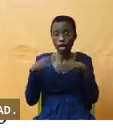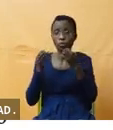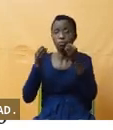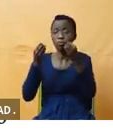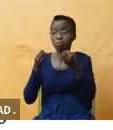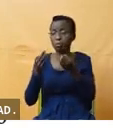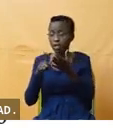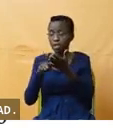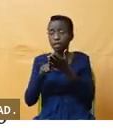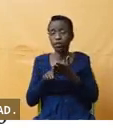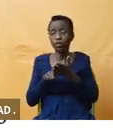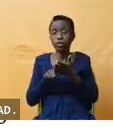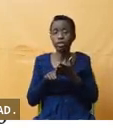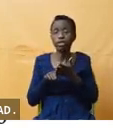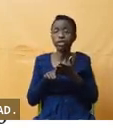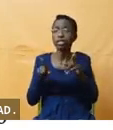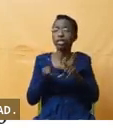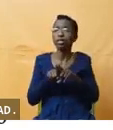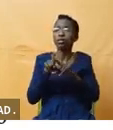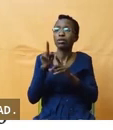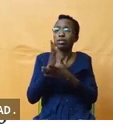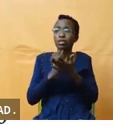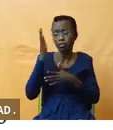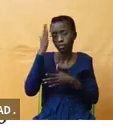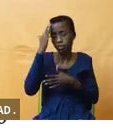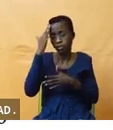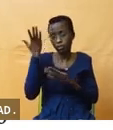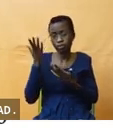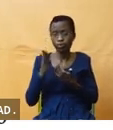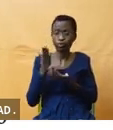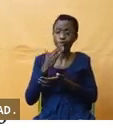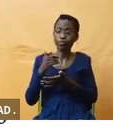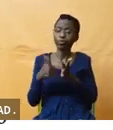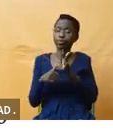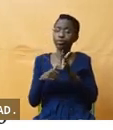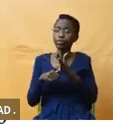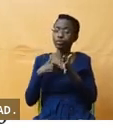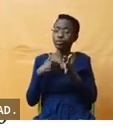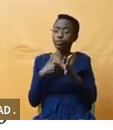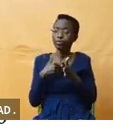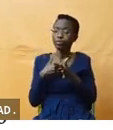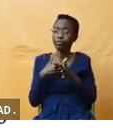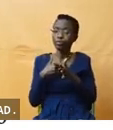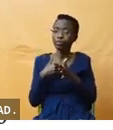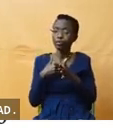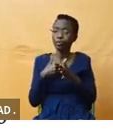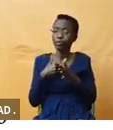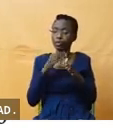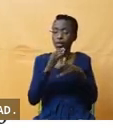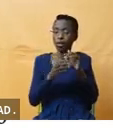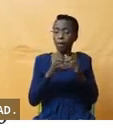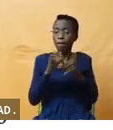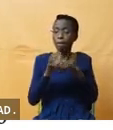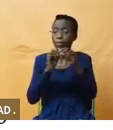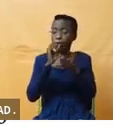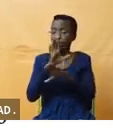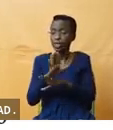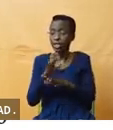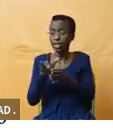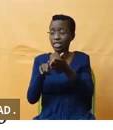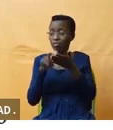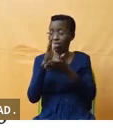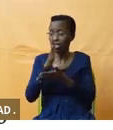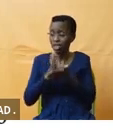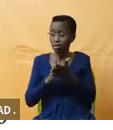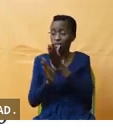Sometimes even I know there is an issue that the projected debt of some of our countries are not really the